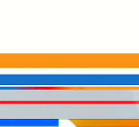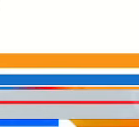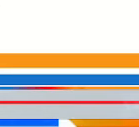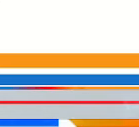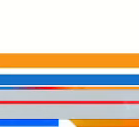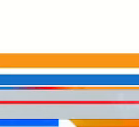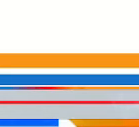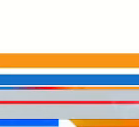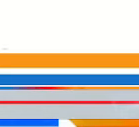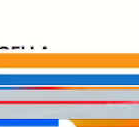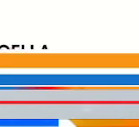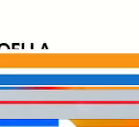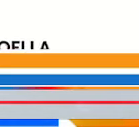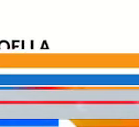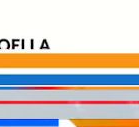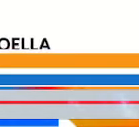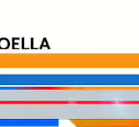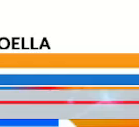The chief guest,